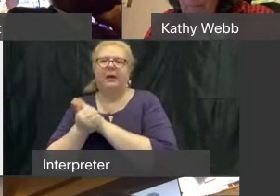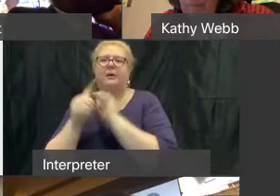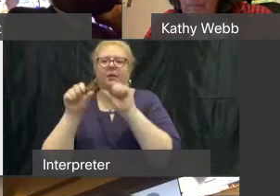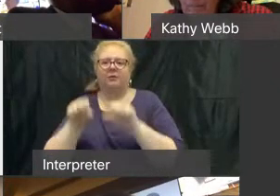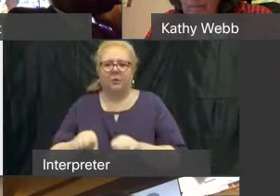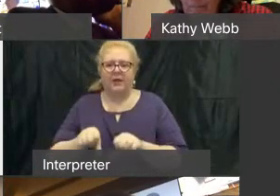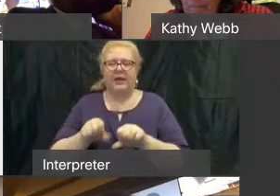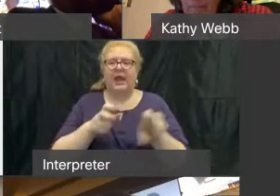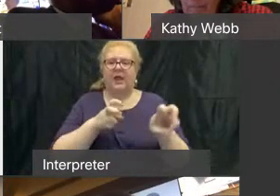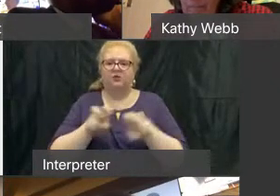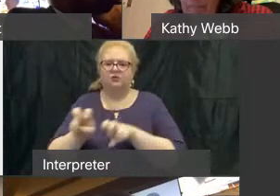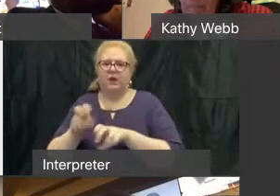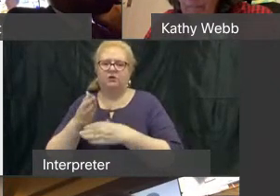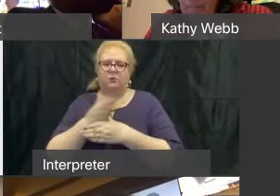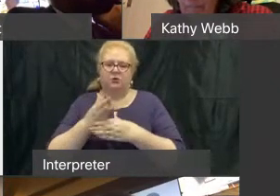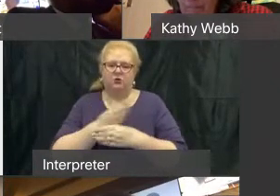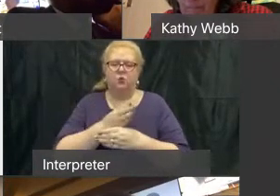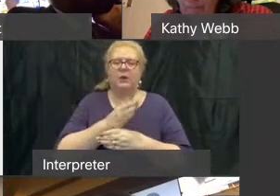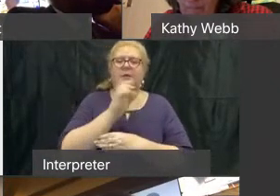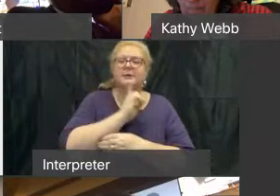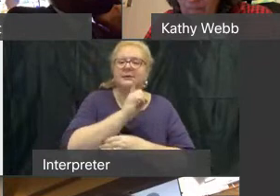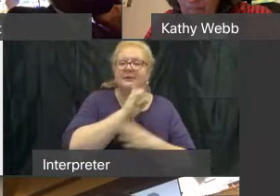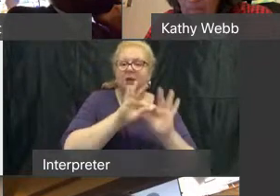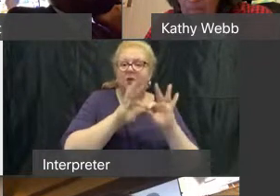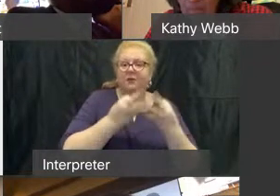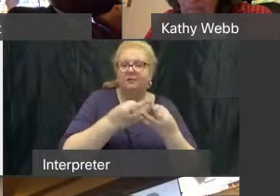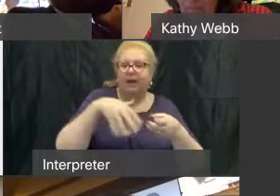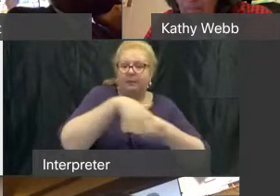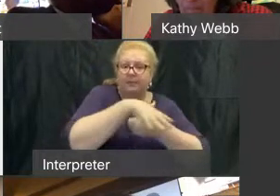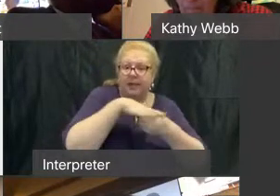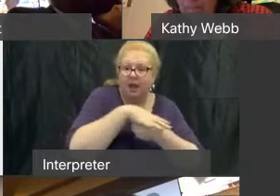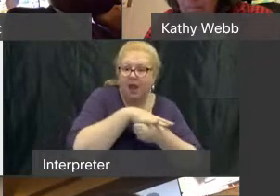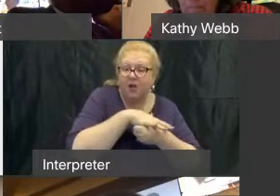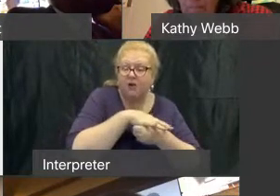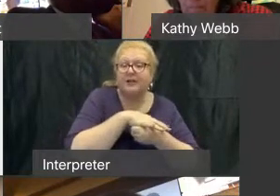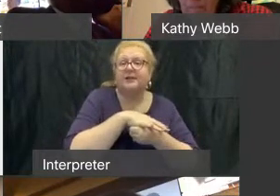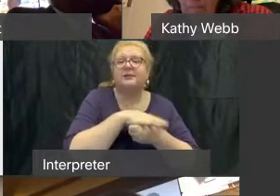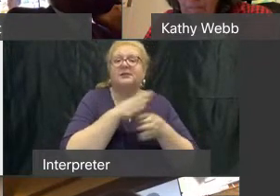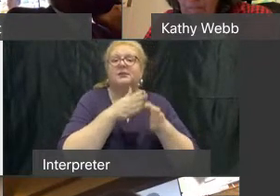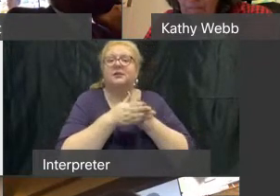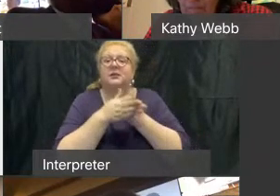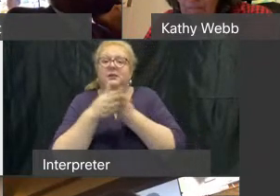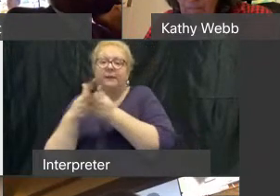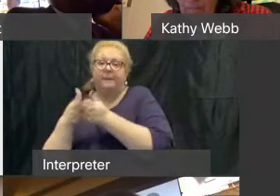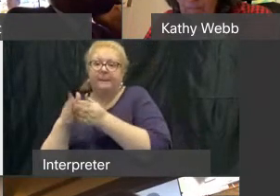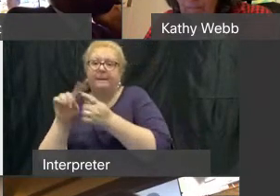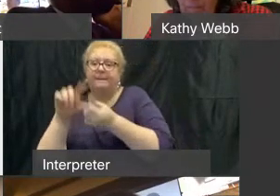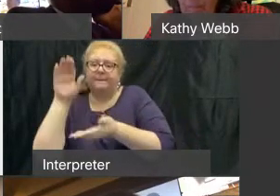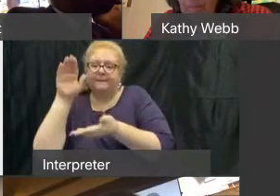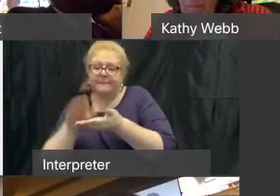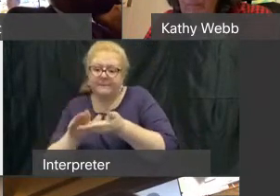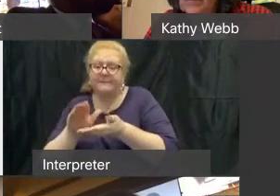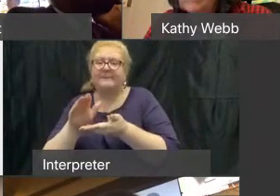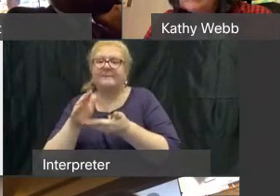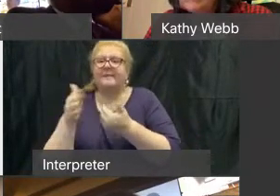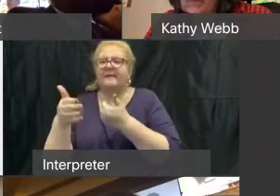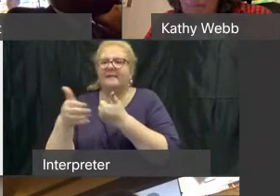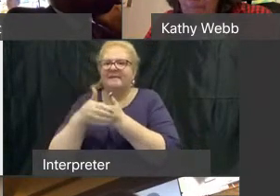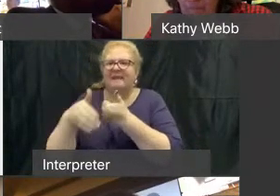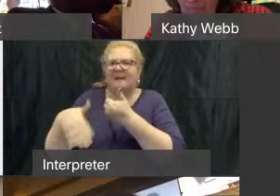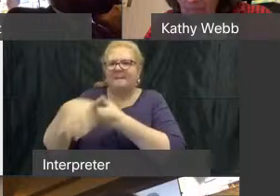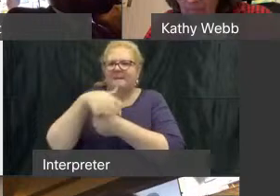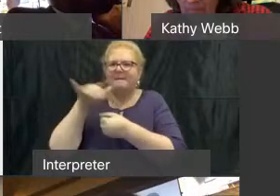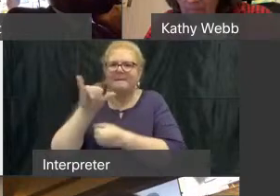transition between single-family and go to a less like neighborhood commercial or